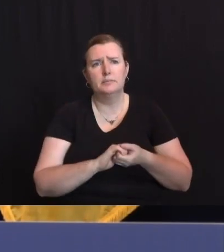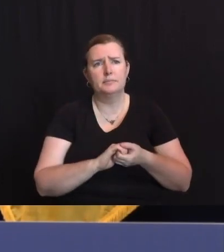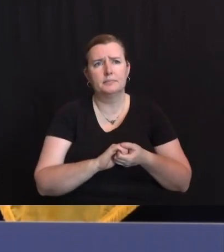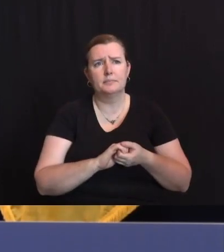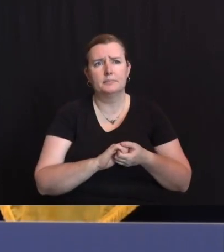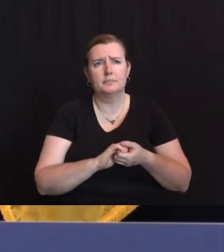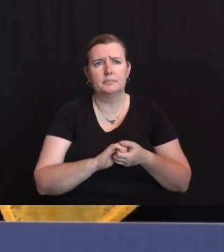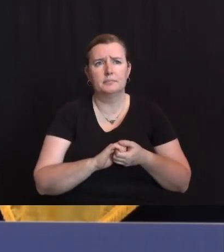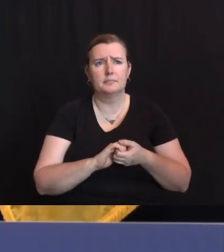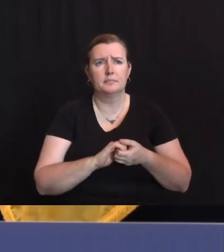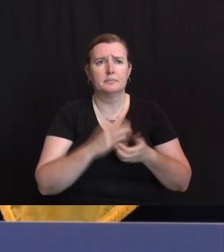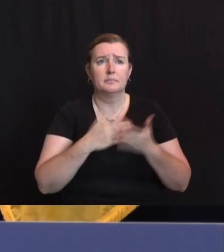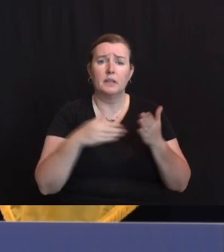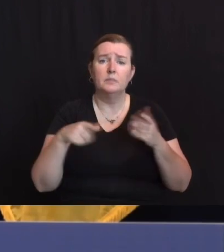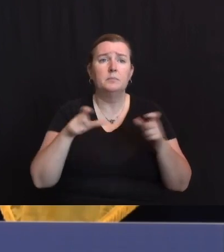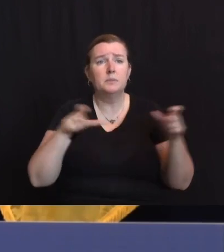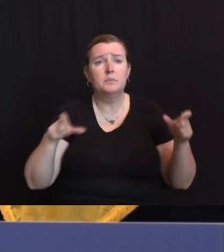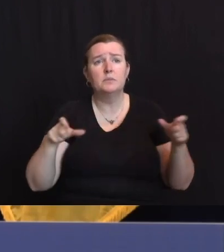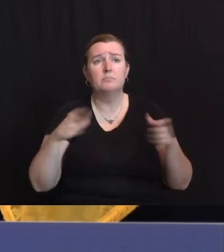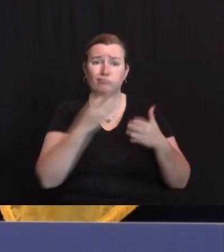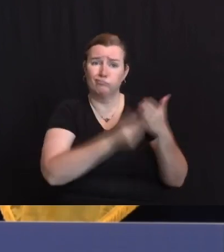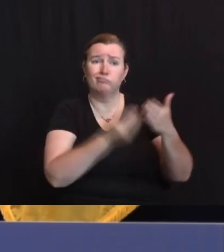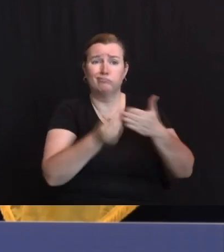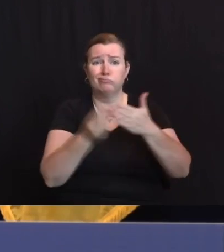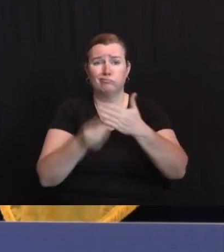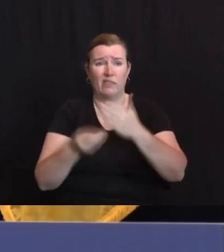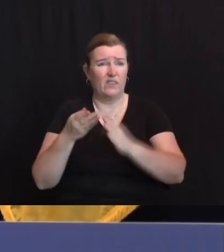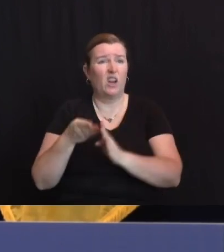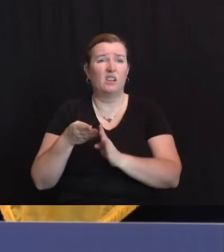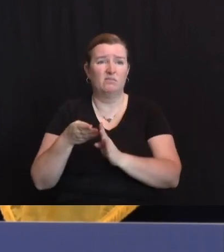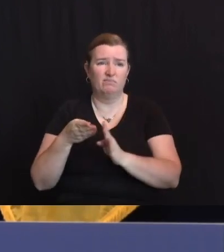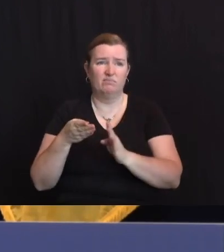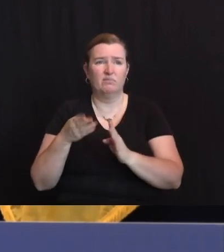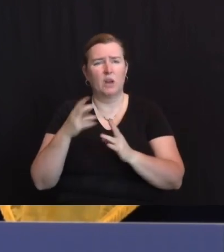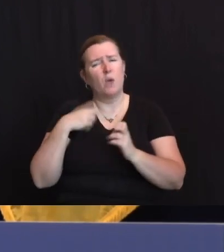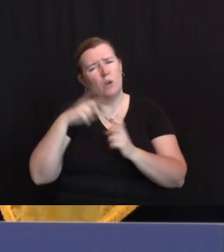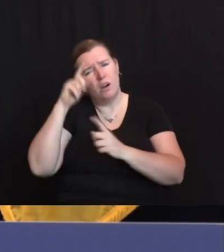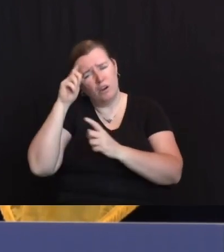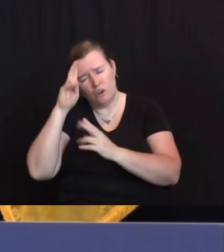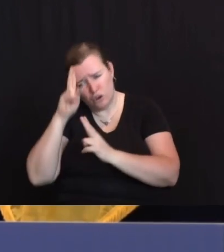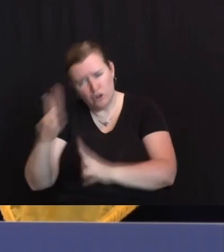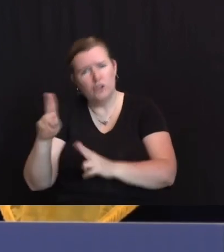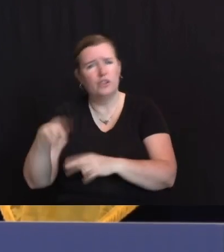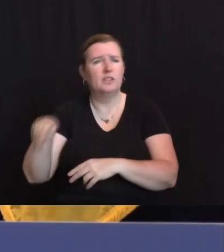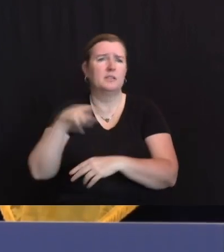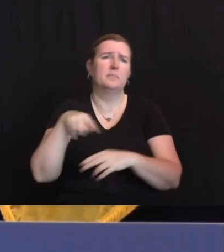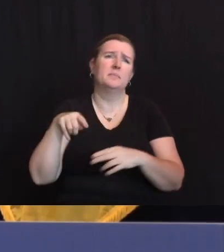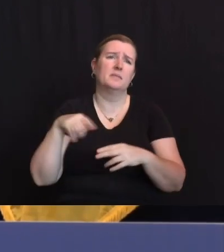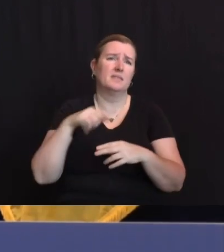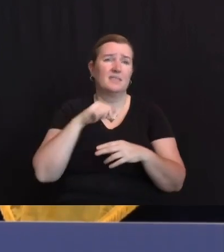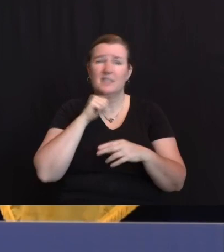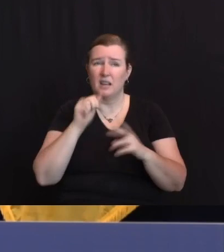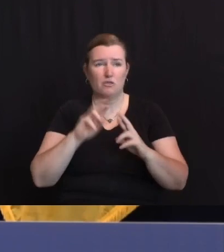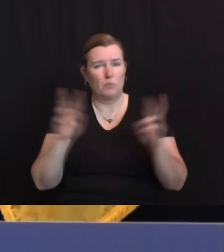Some of them go way back, and we've wanted to memorialize them, but the family hasn't felt up to it, whatever the reason may be. I assume what you mean